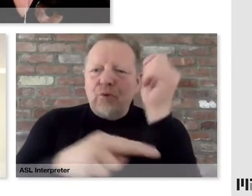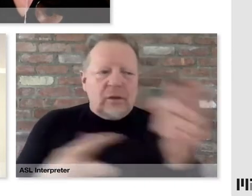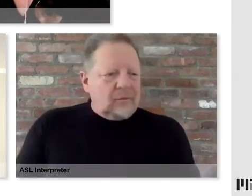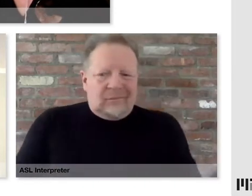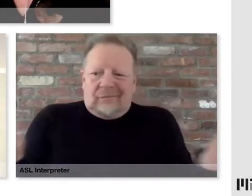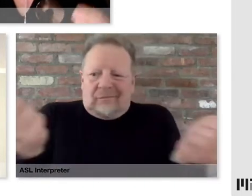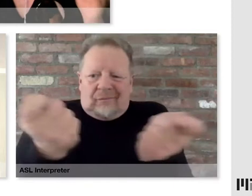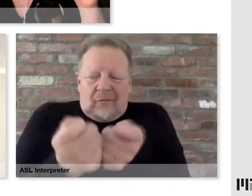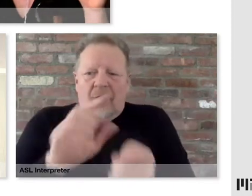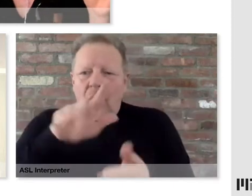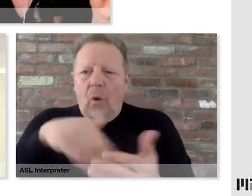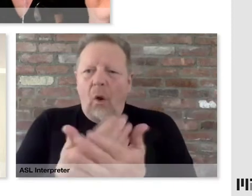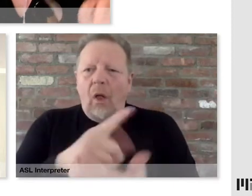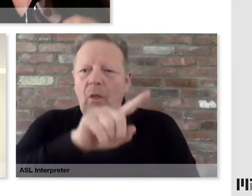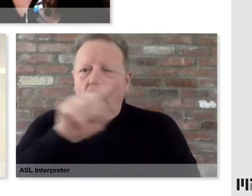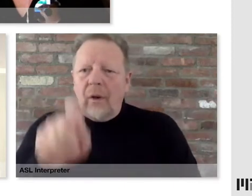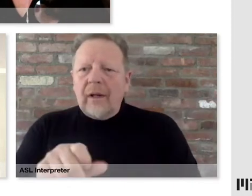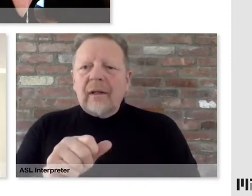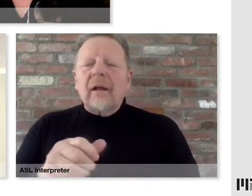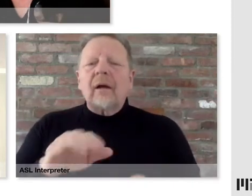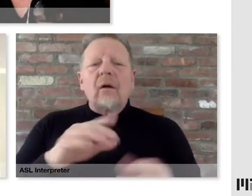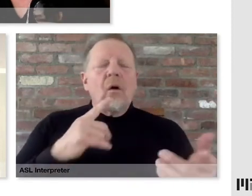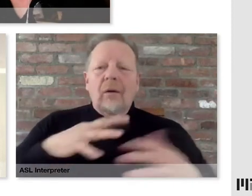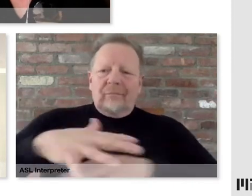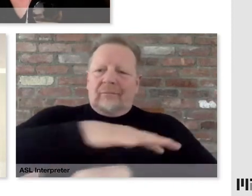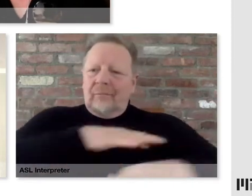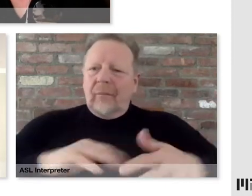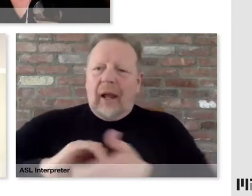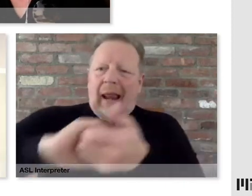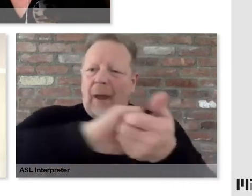enough interglottery